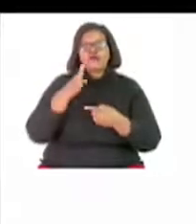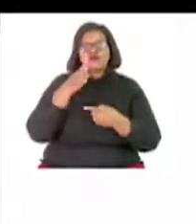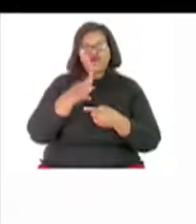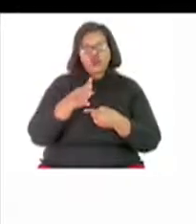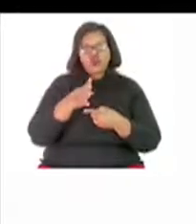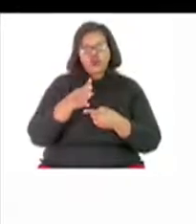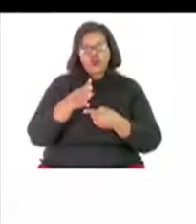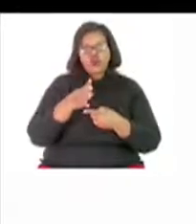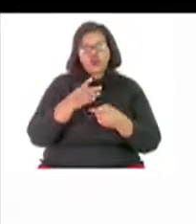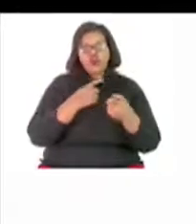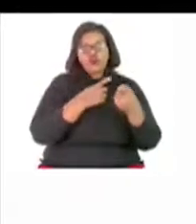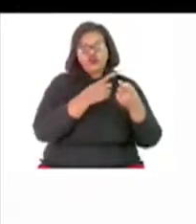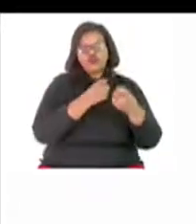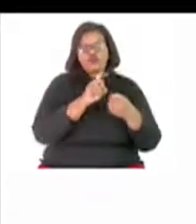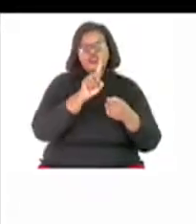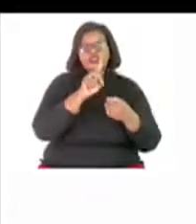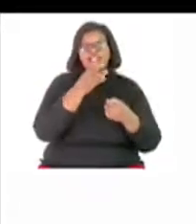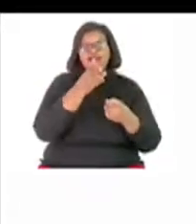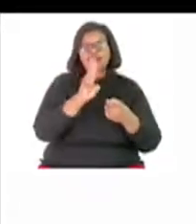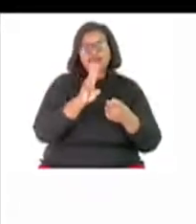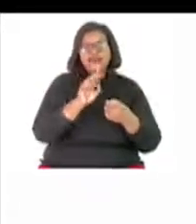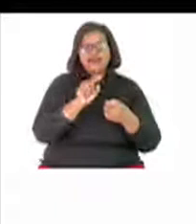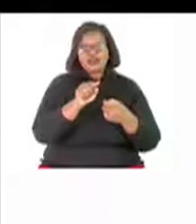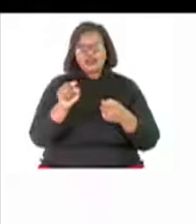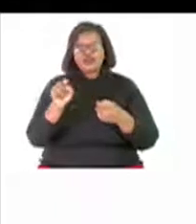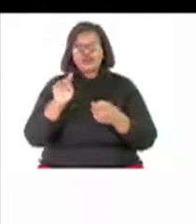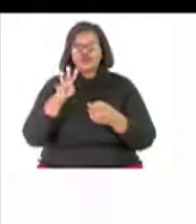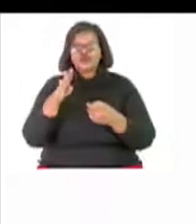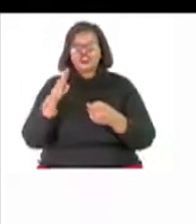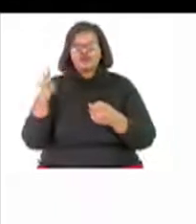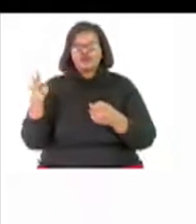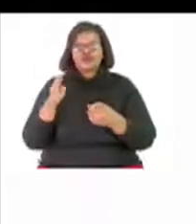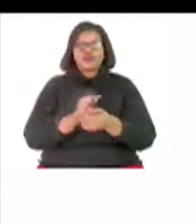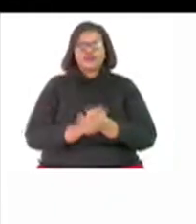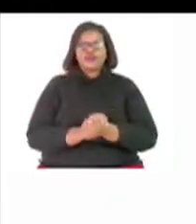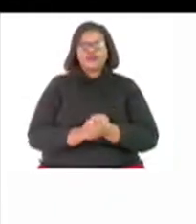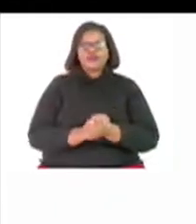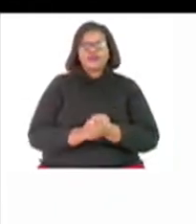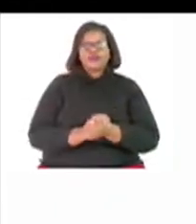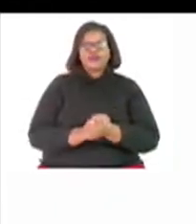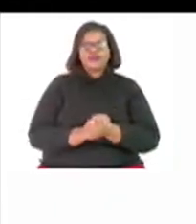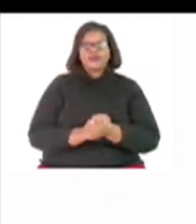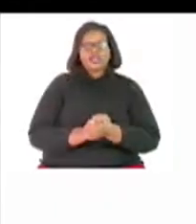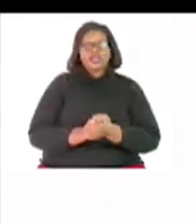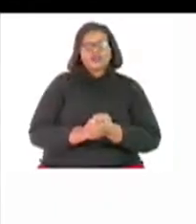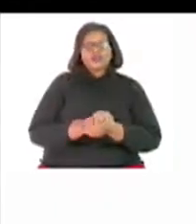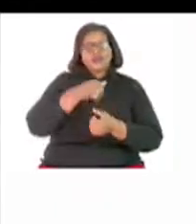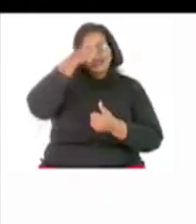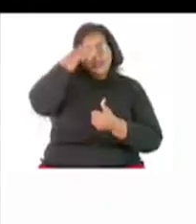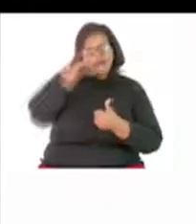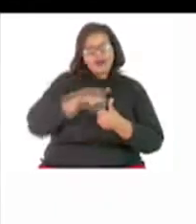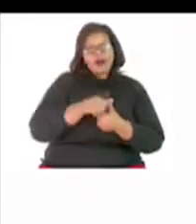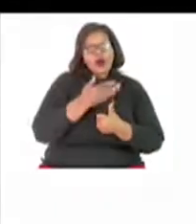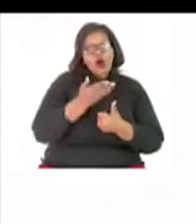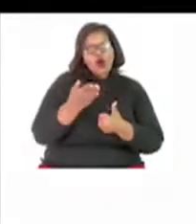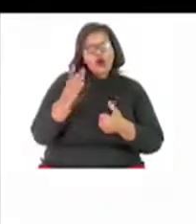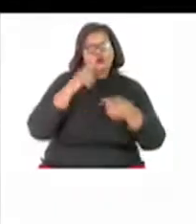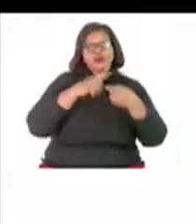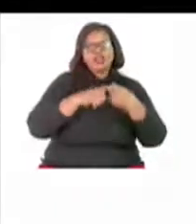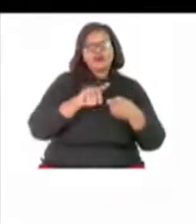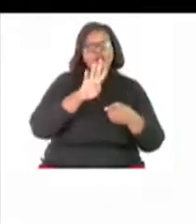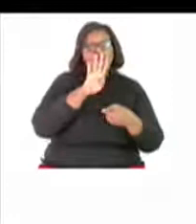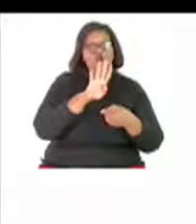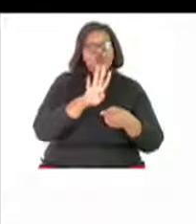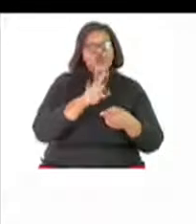4 from 16 to 44. So remember, all the multiples of 4